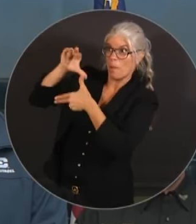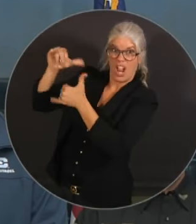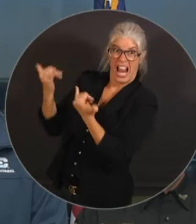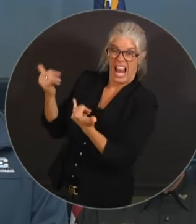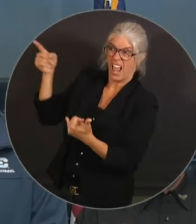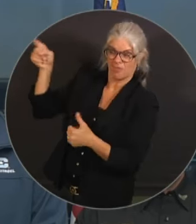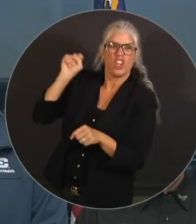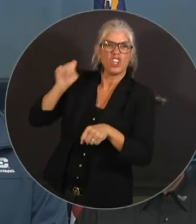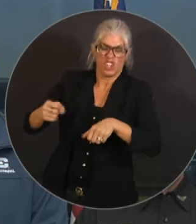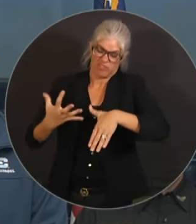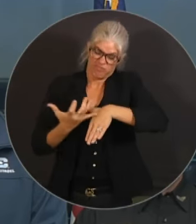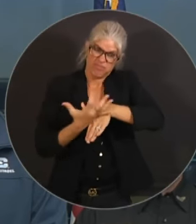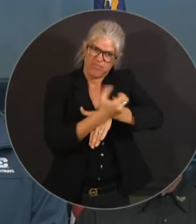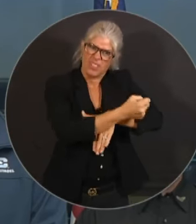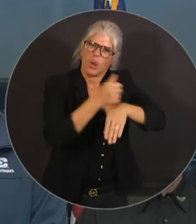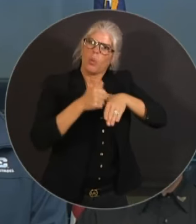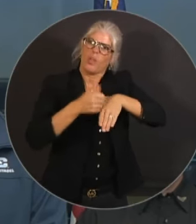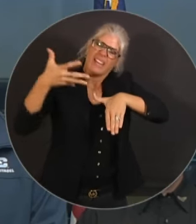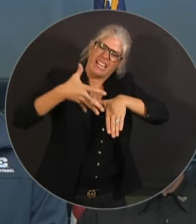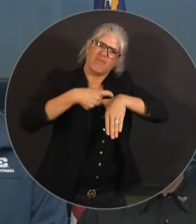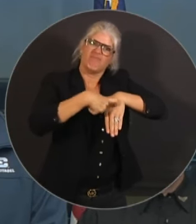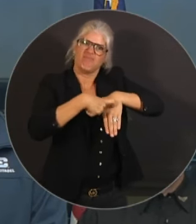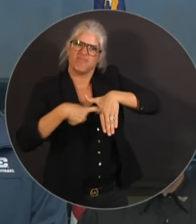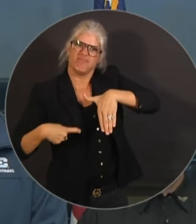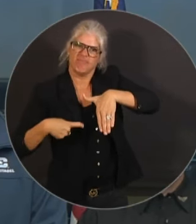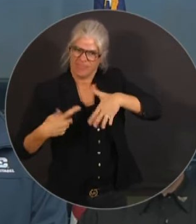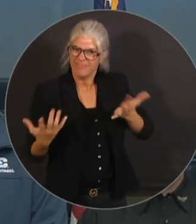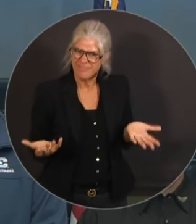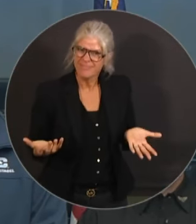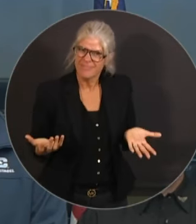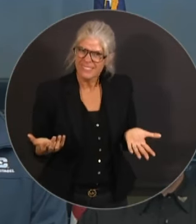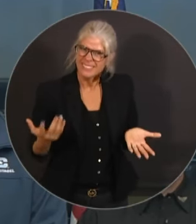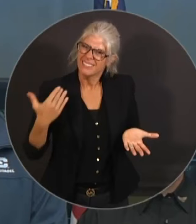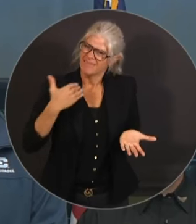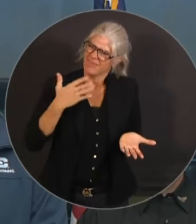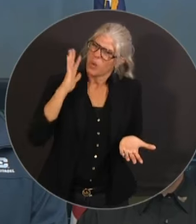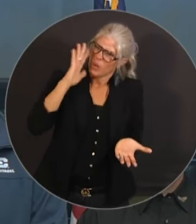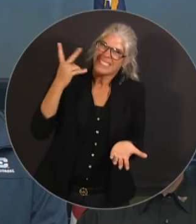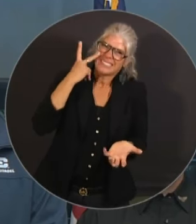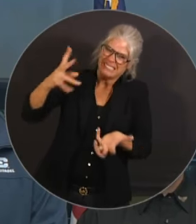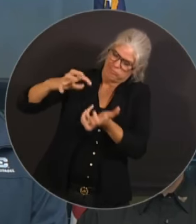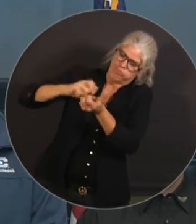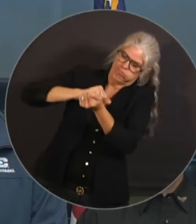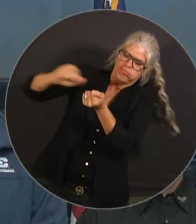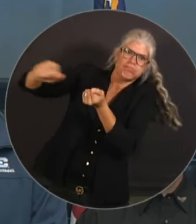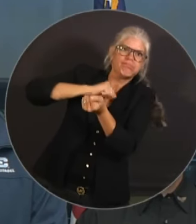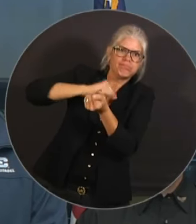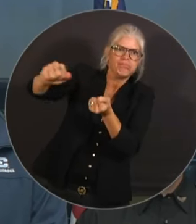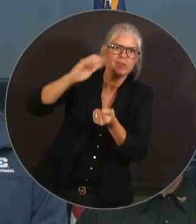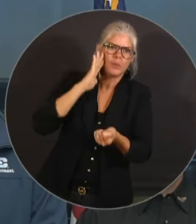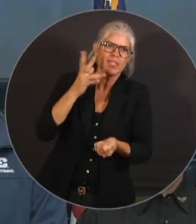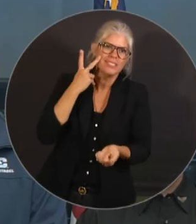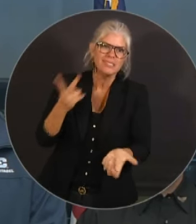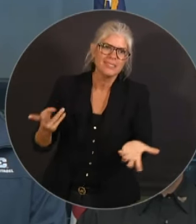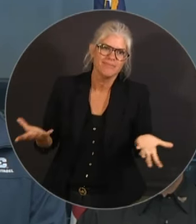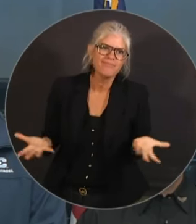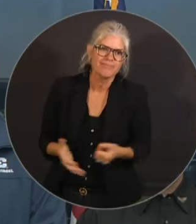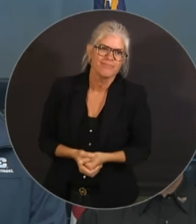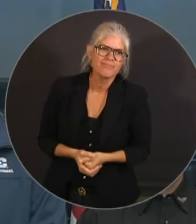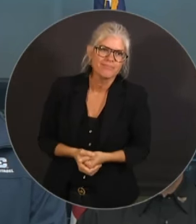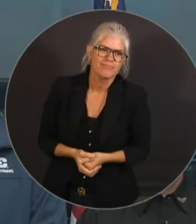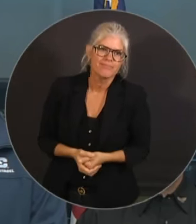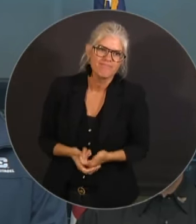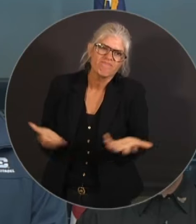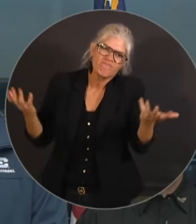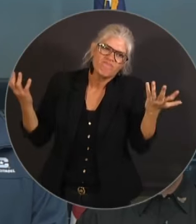presents danger right now, not only can have serious damage, but also can have kind of that indelible mark on a community.